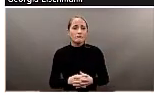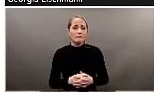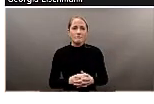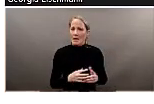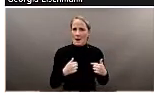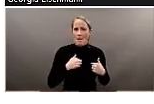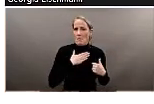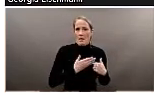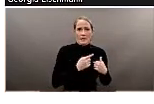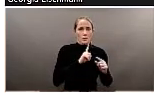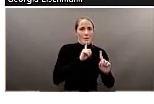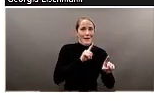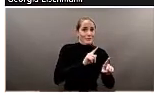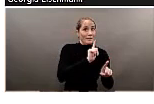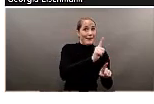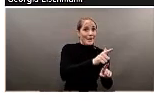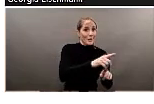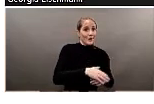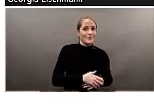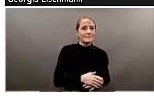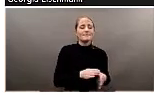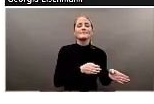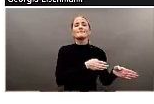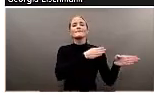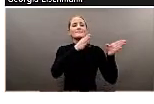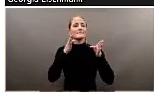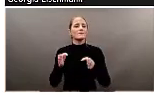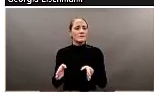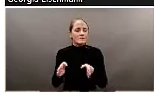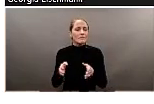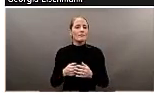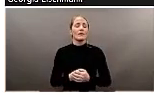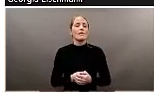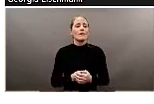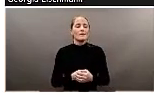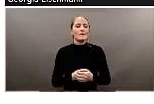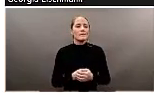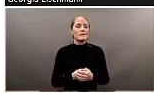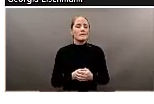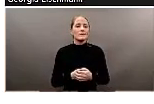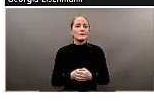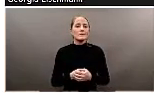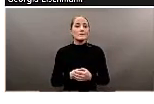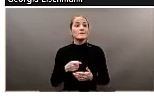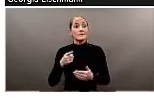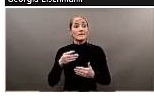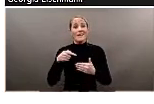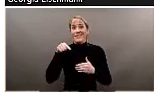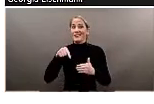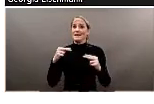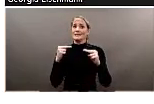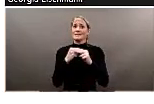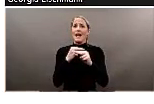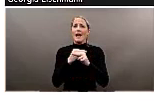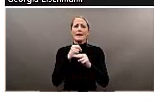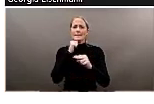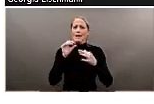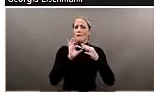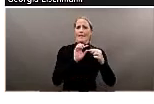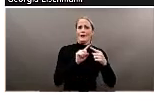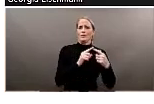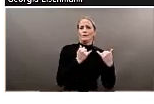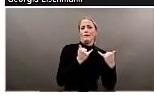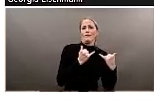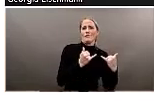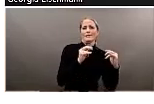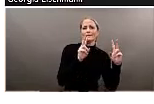TB, so that's something else to be aware of. Happy to answer some questions there. So this doesn't necessarily, this last slide doesn't necessarily